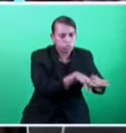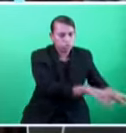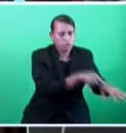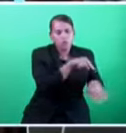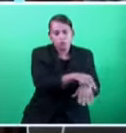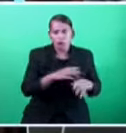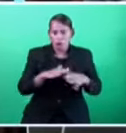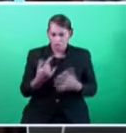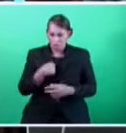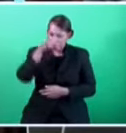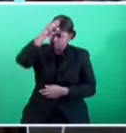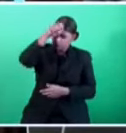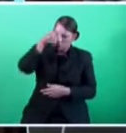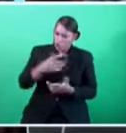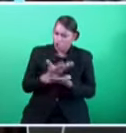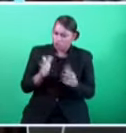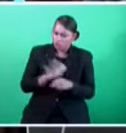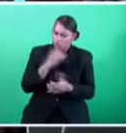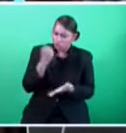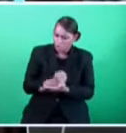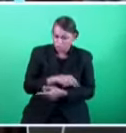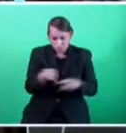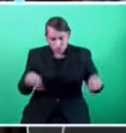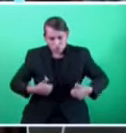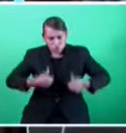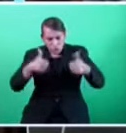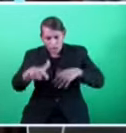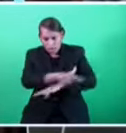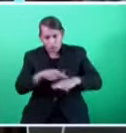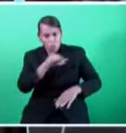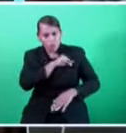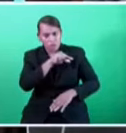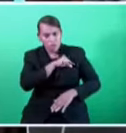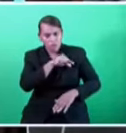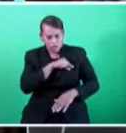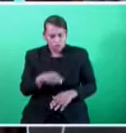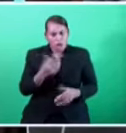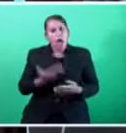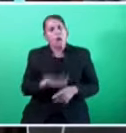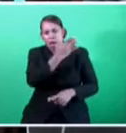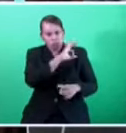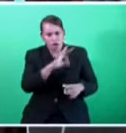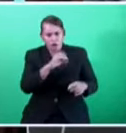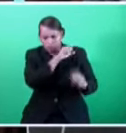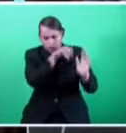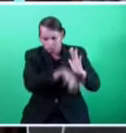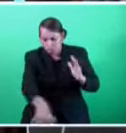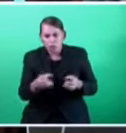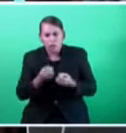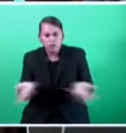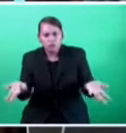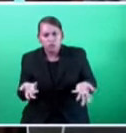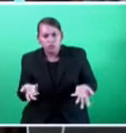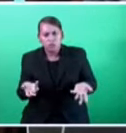how do we ensure that we minimize this amount of good quality, fertile topsoil coming from the arable land